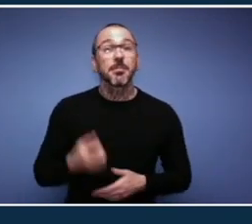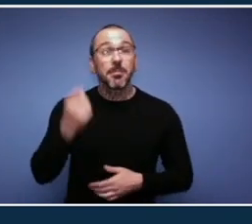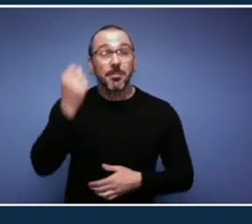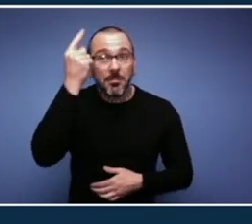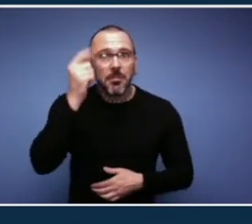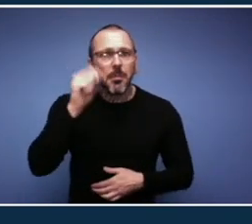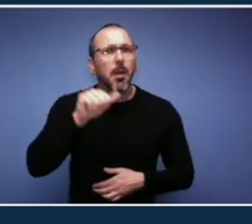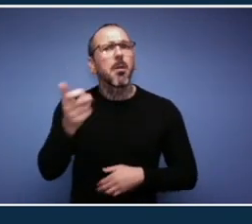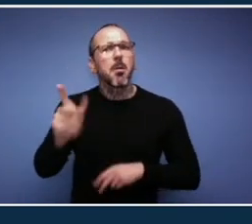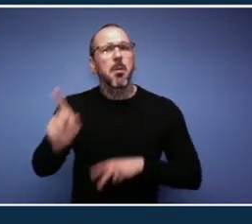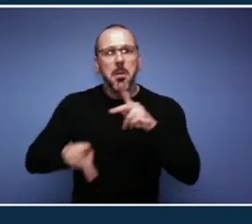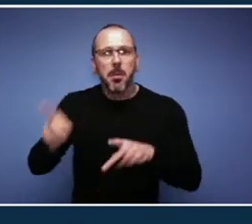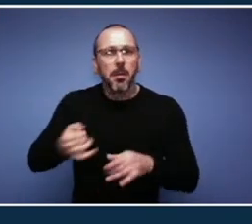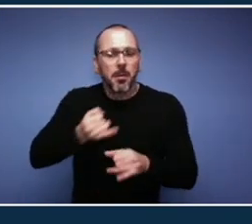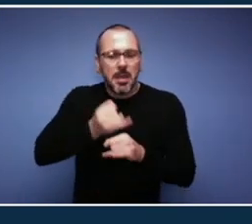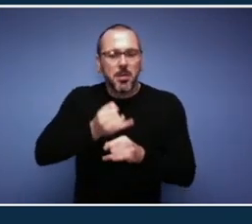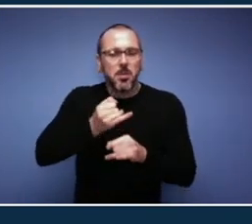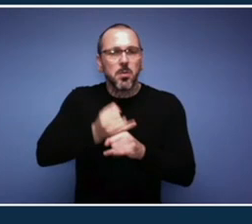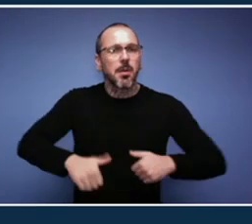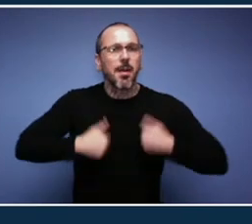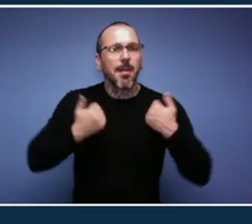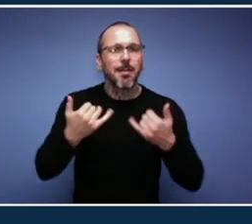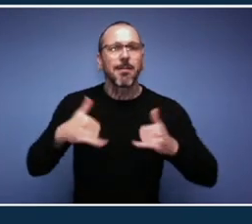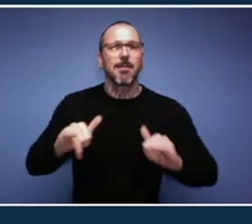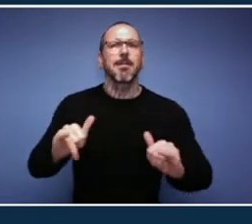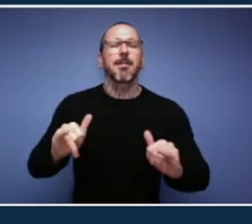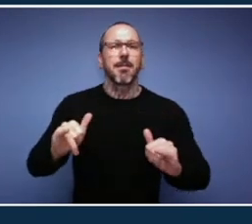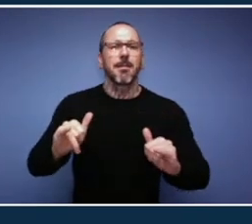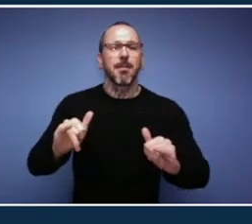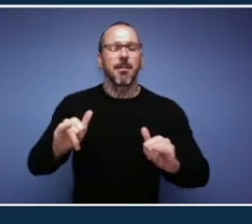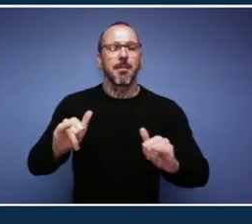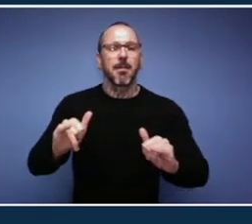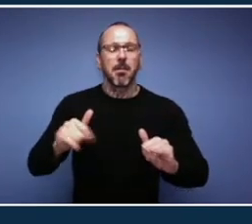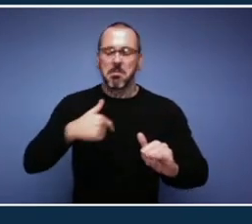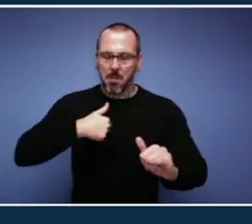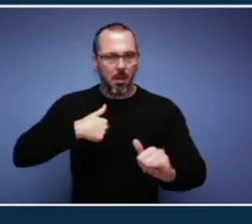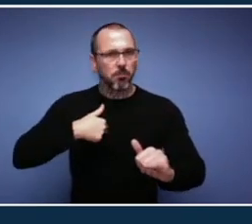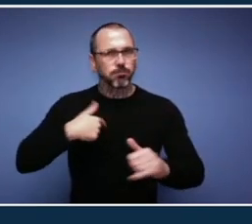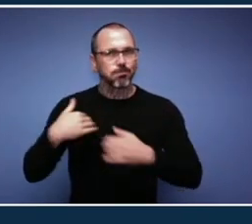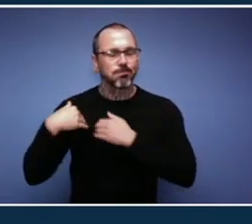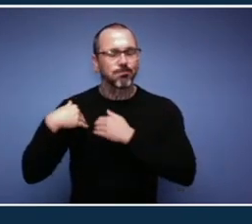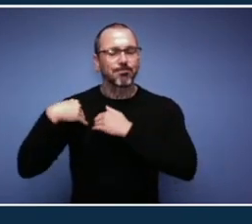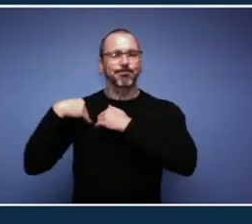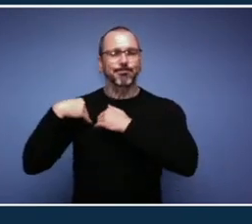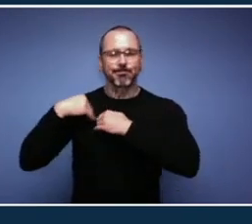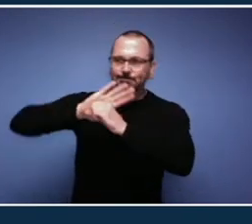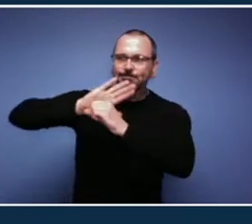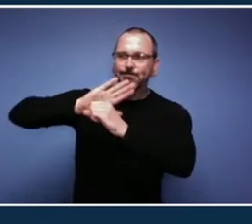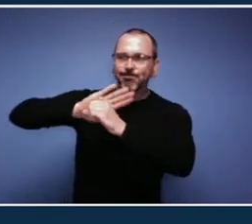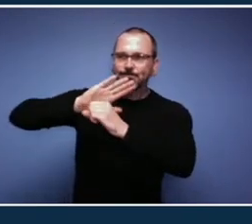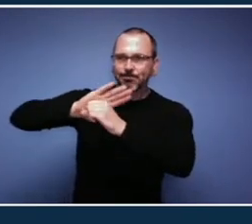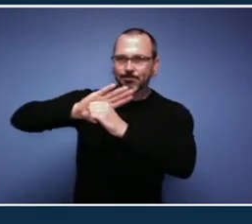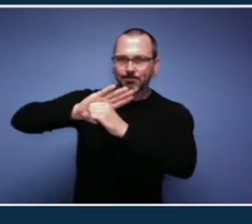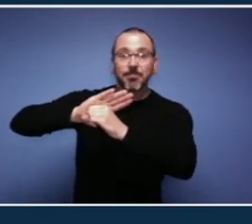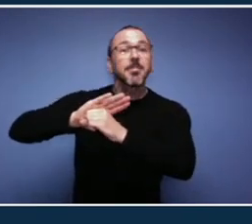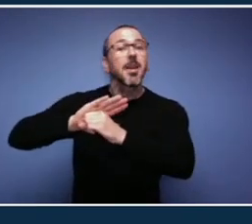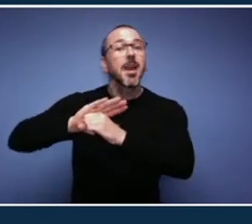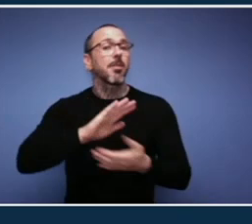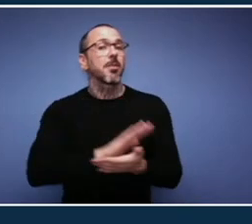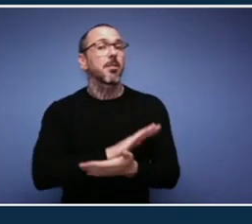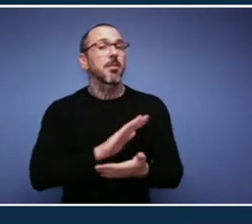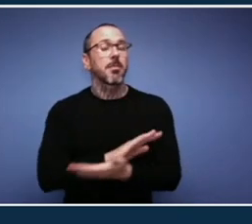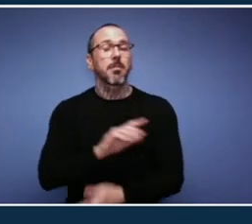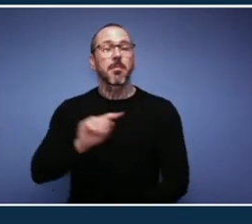out. And the remedy is the way we could do this. The remedy states that